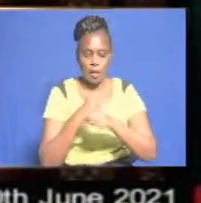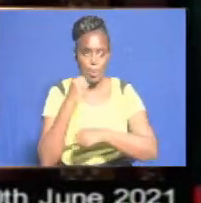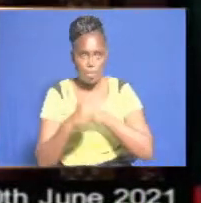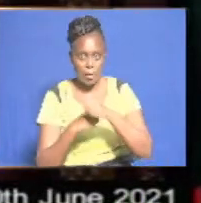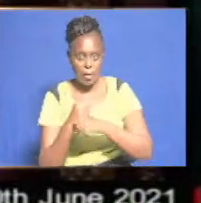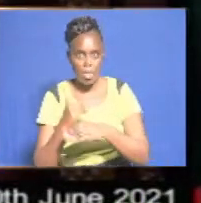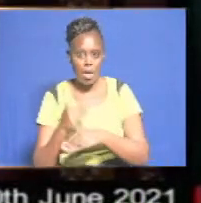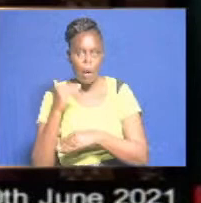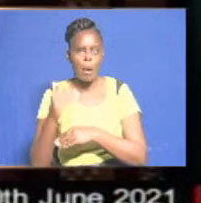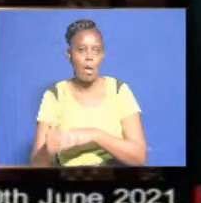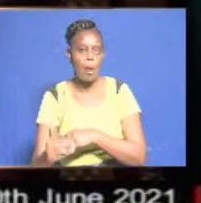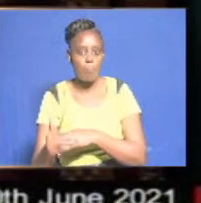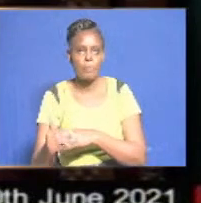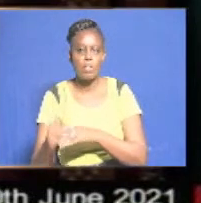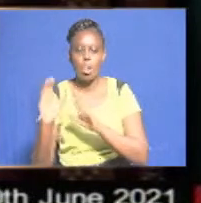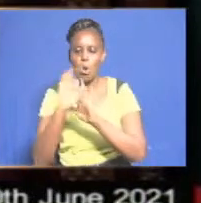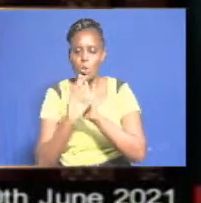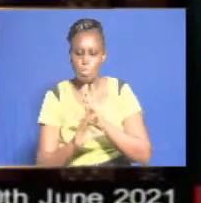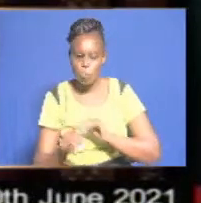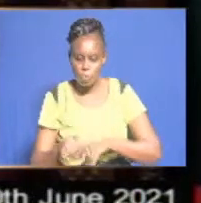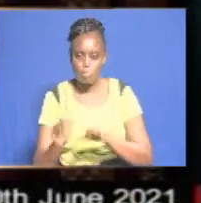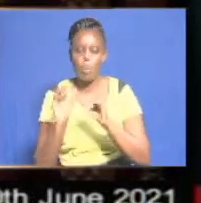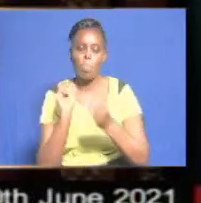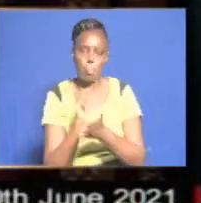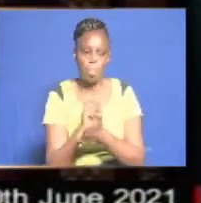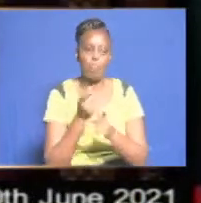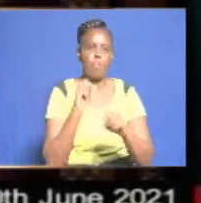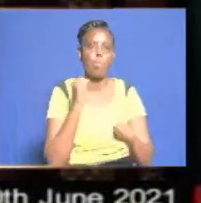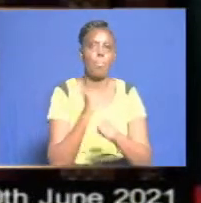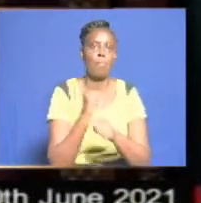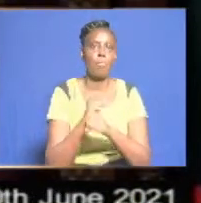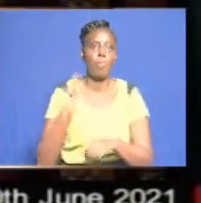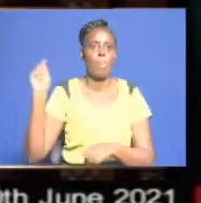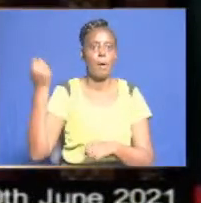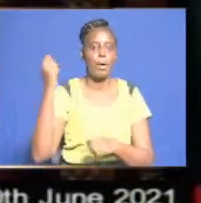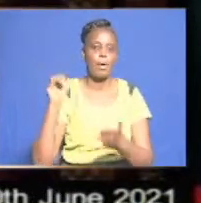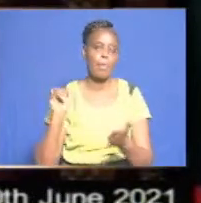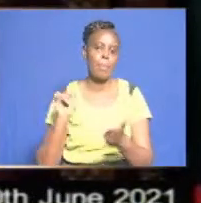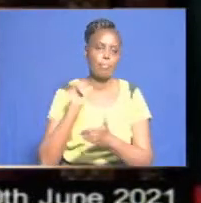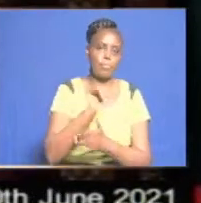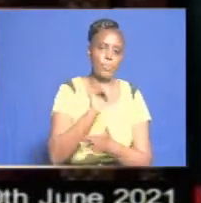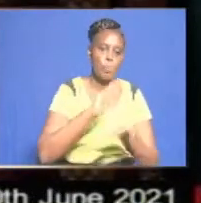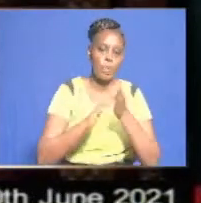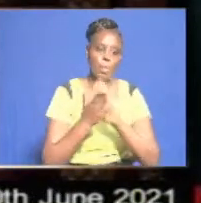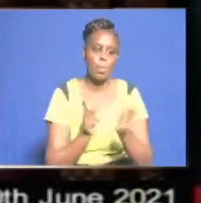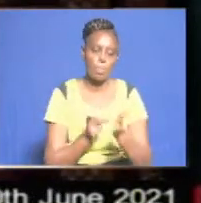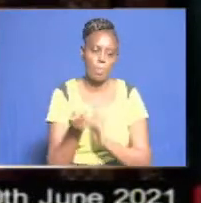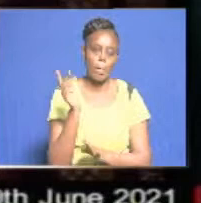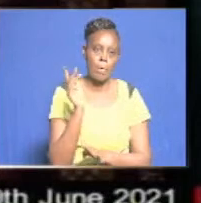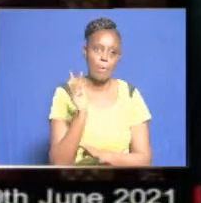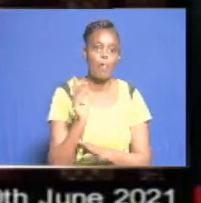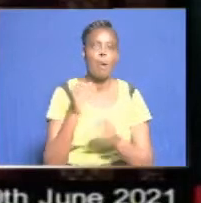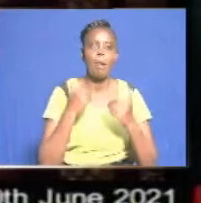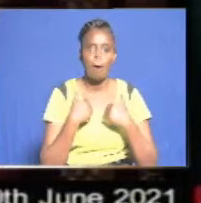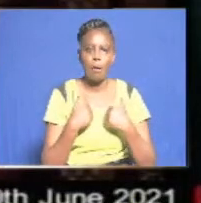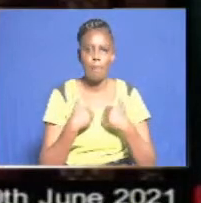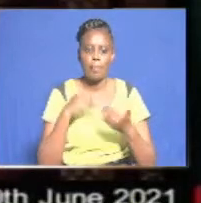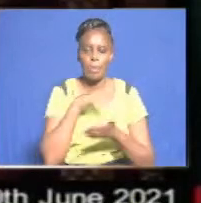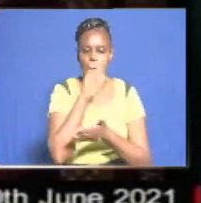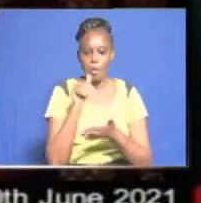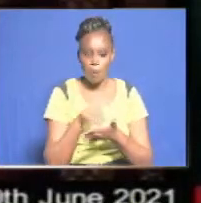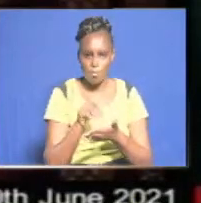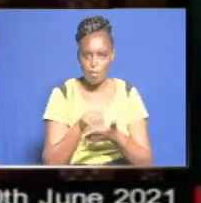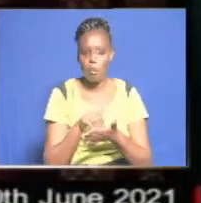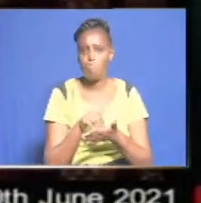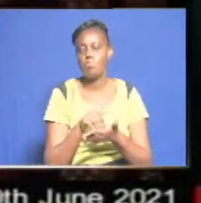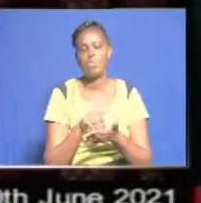thereafter unlawfully and unconstitutionally dismissed from the Kenya Air Force without compensation, despite not having been involved in the